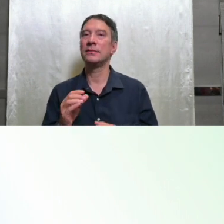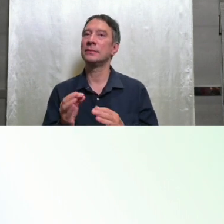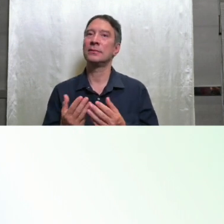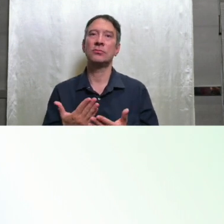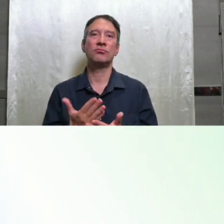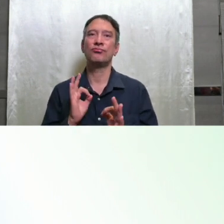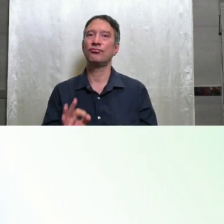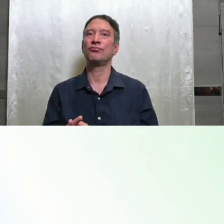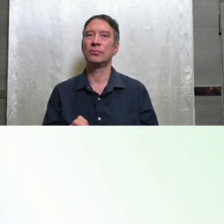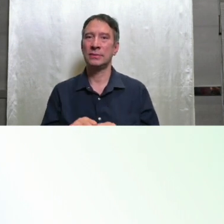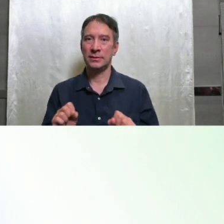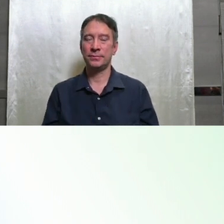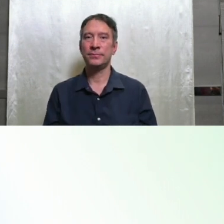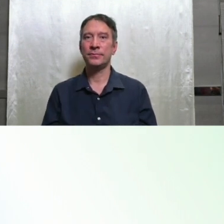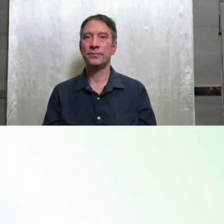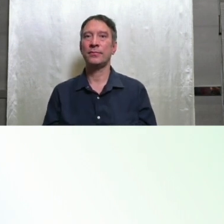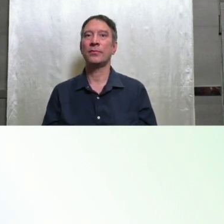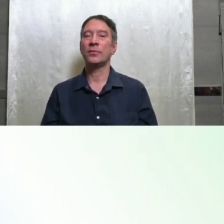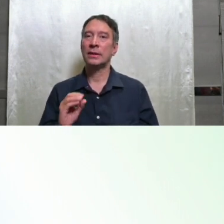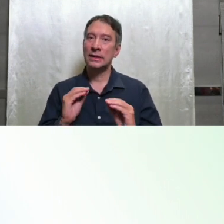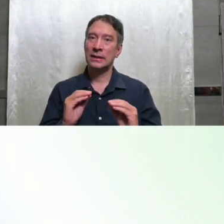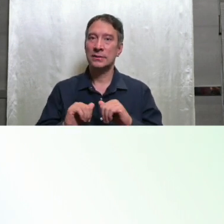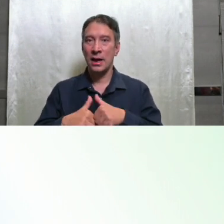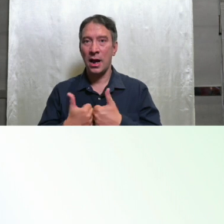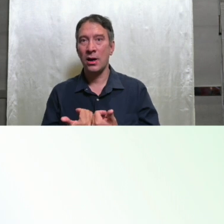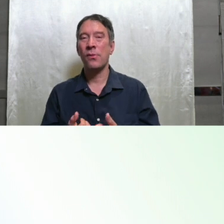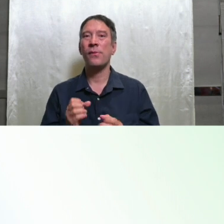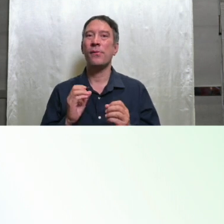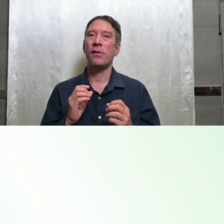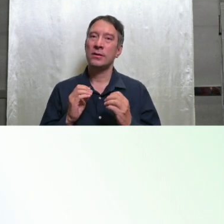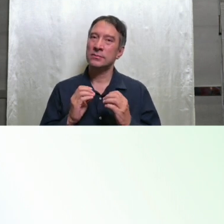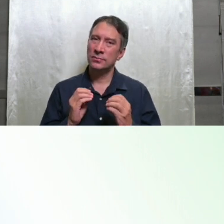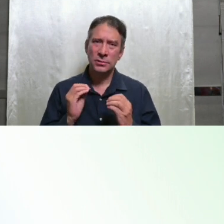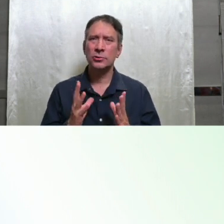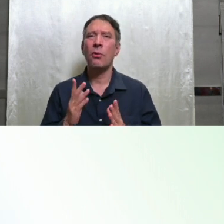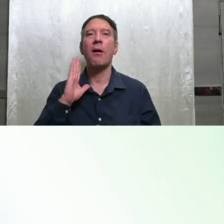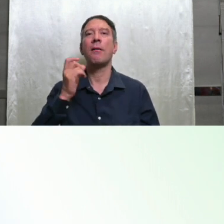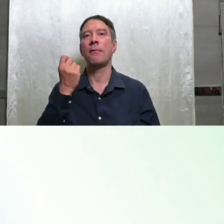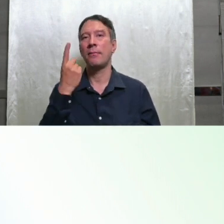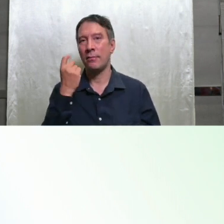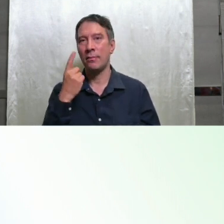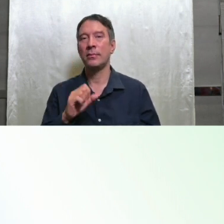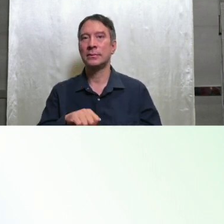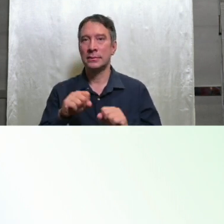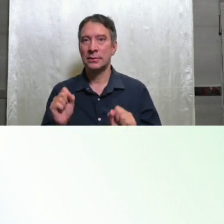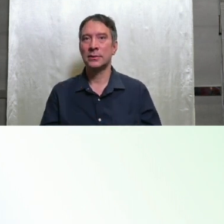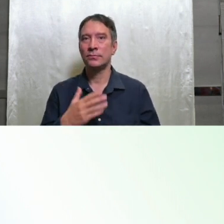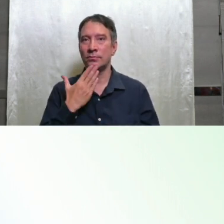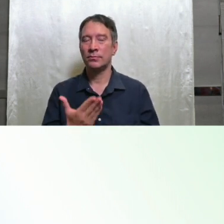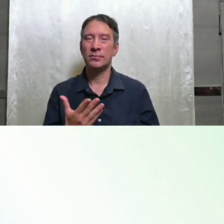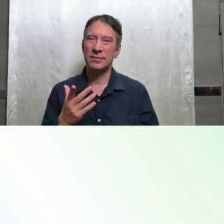up their influence over more students, making this level of good, effective, personalized learning experience accessible to more people,